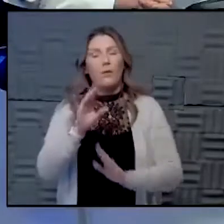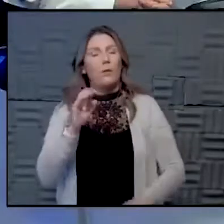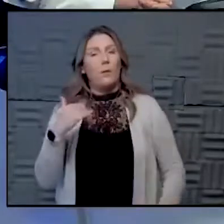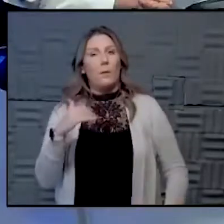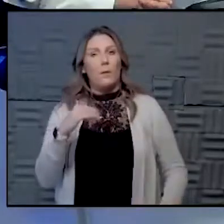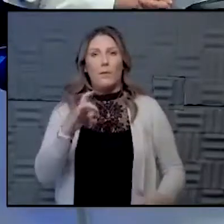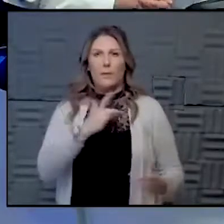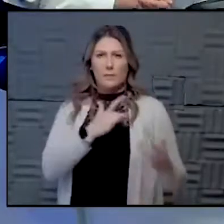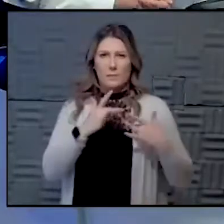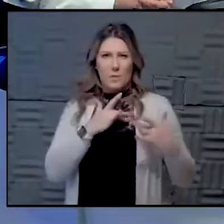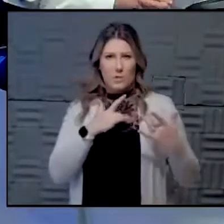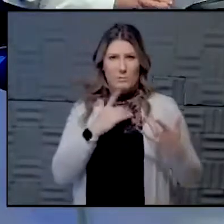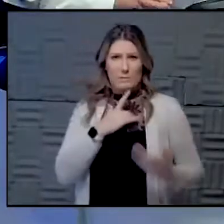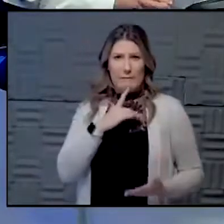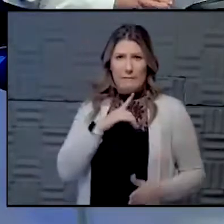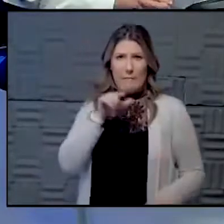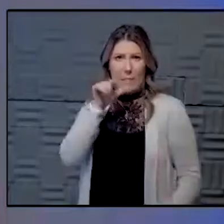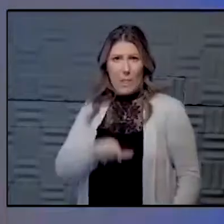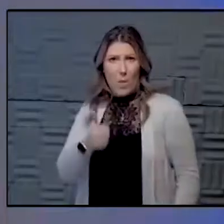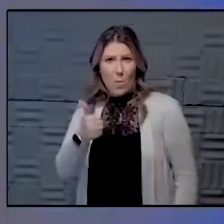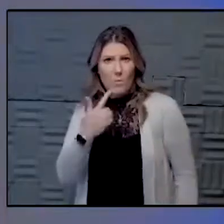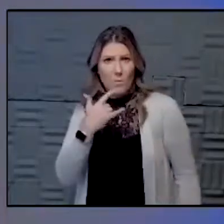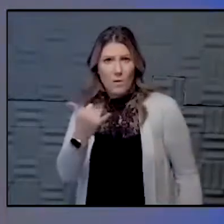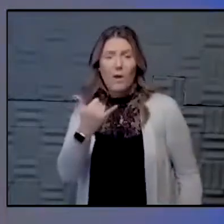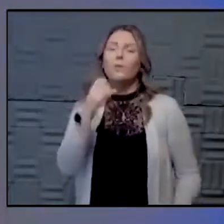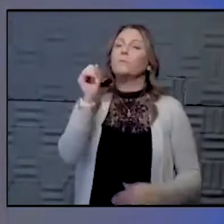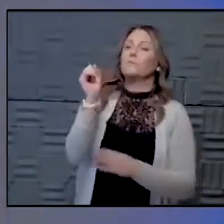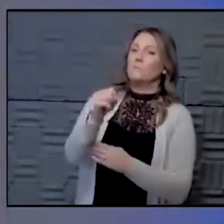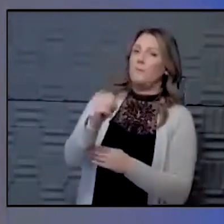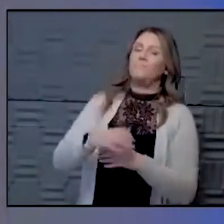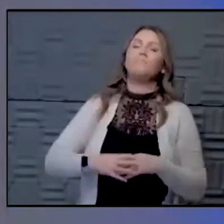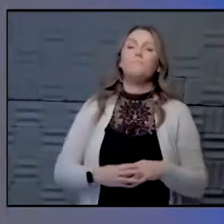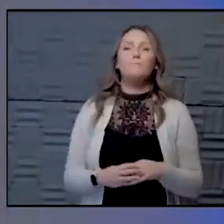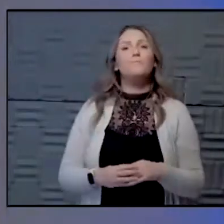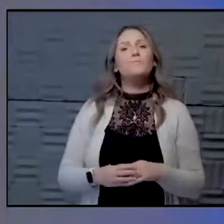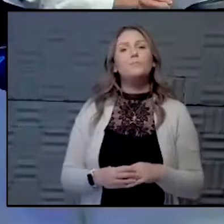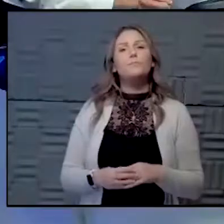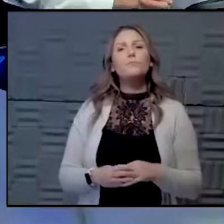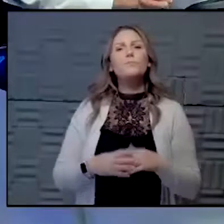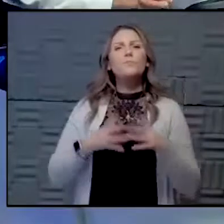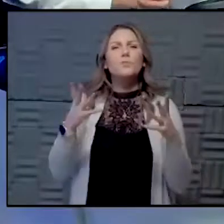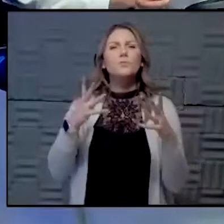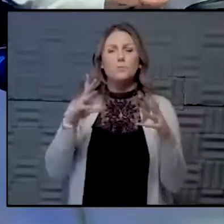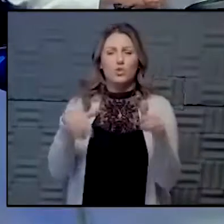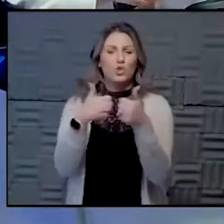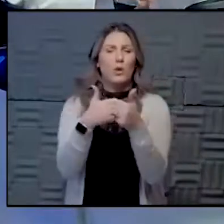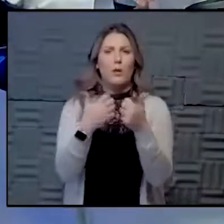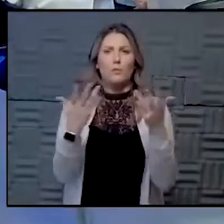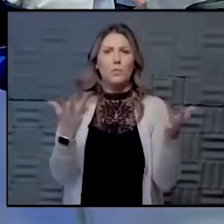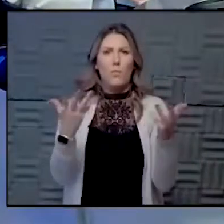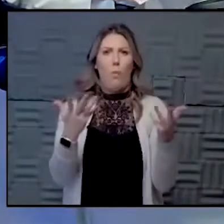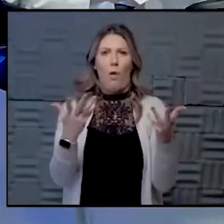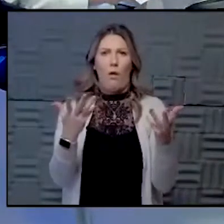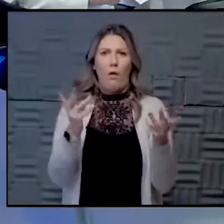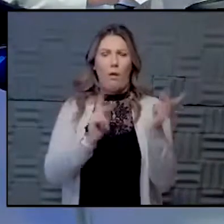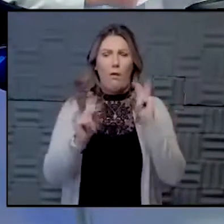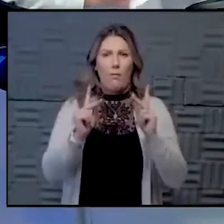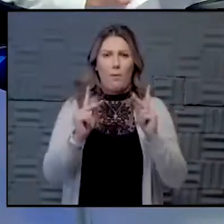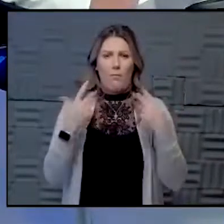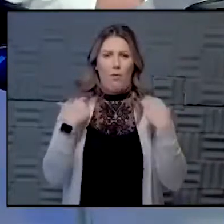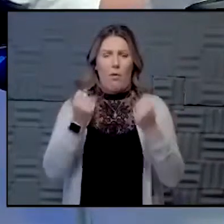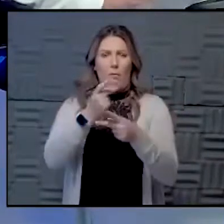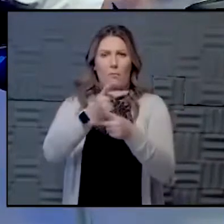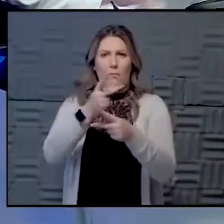concern. I think it's dropped off a little bit now. It's definitely dropped off. Awesome. Okay, so what were some of the challenges that healthcare professionals